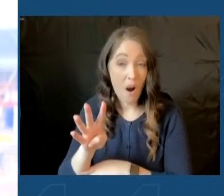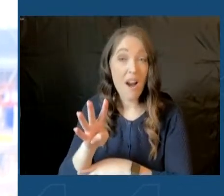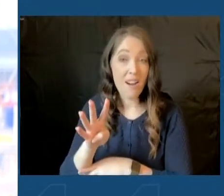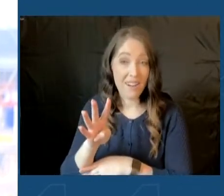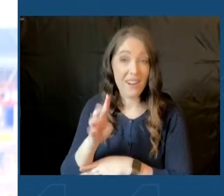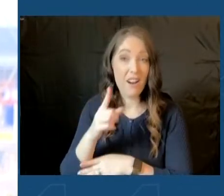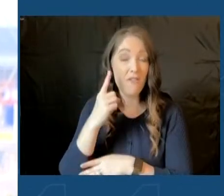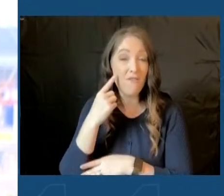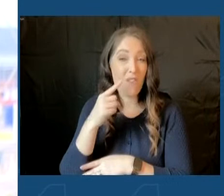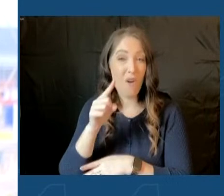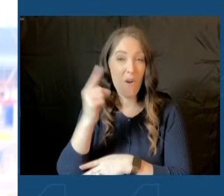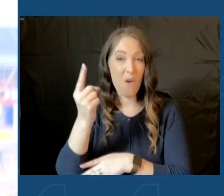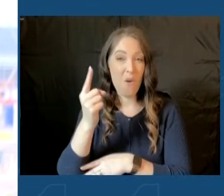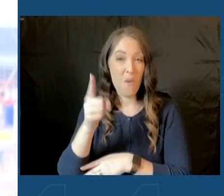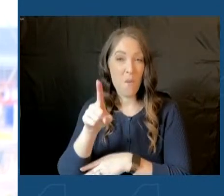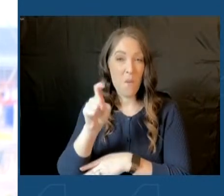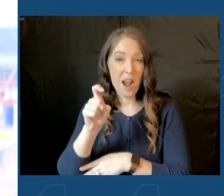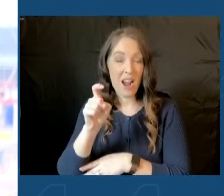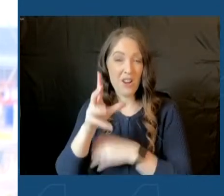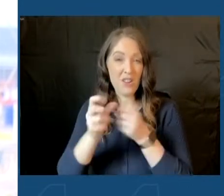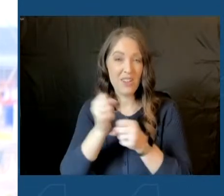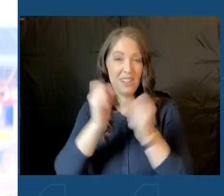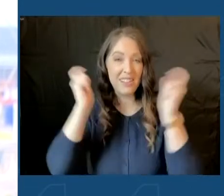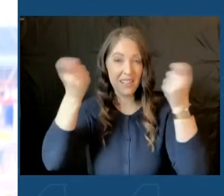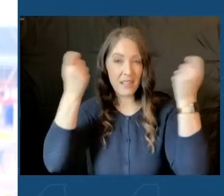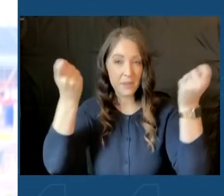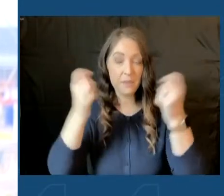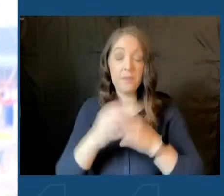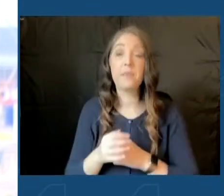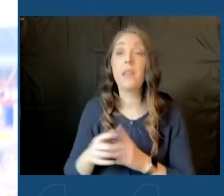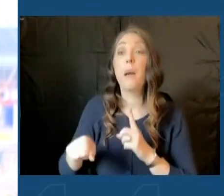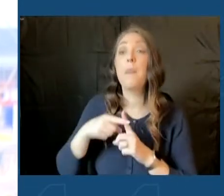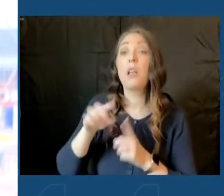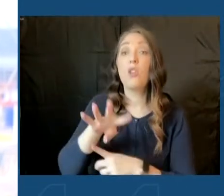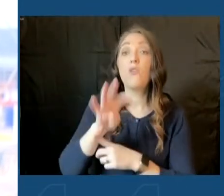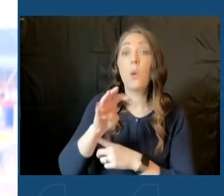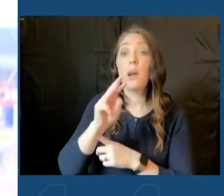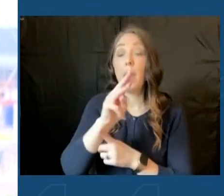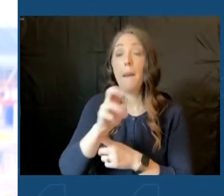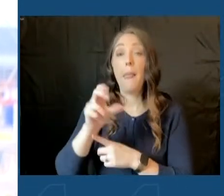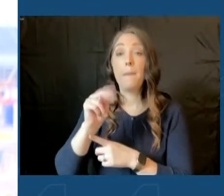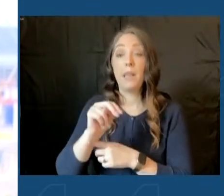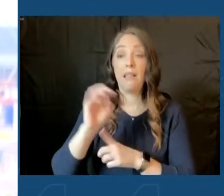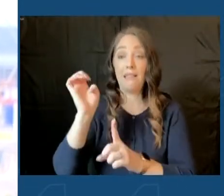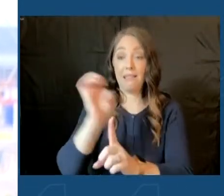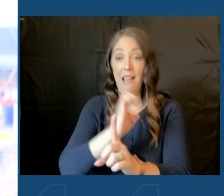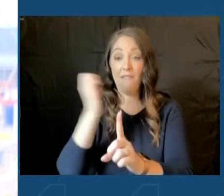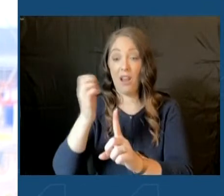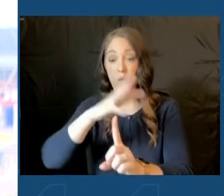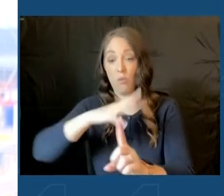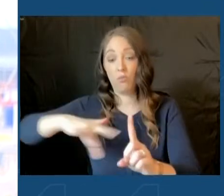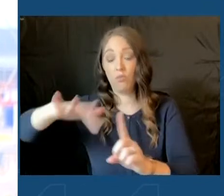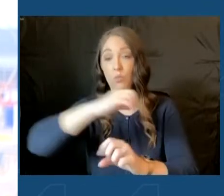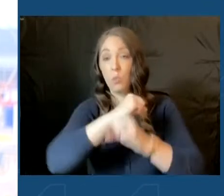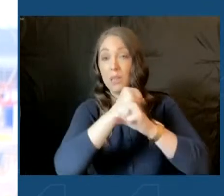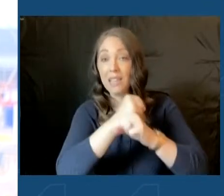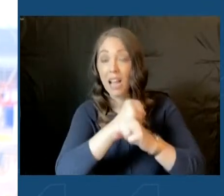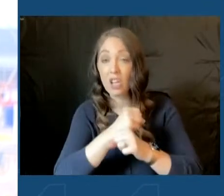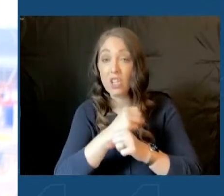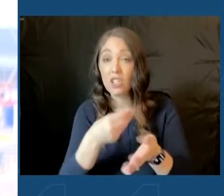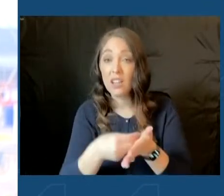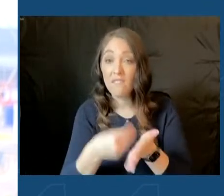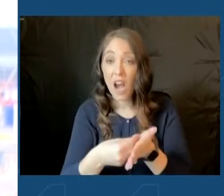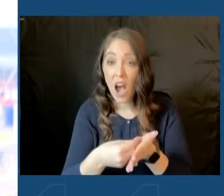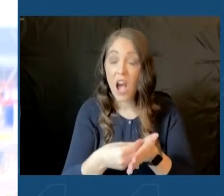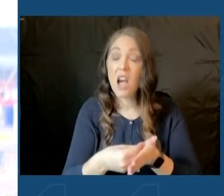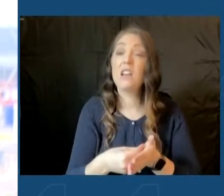not enough. We have a $400 million environmental protection fund, which is investments in the environment and land acquisition and all